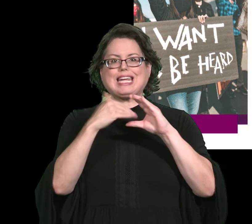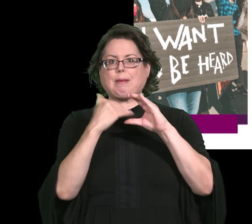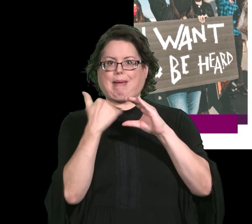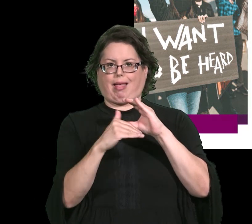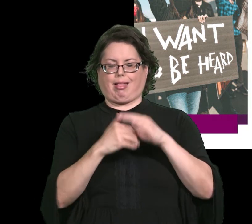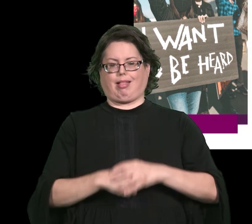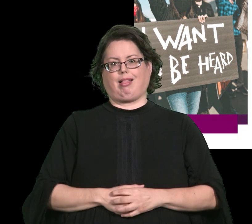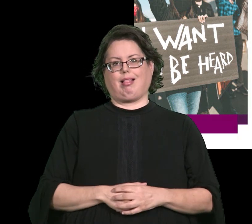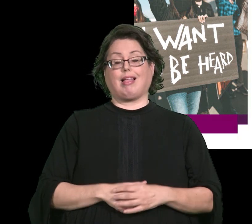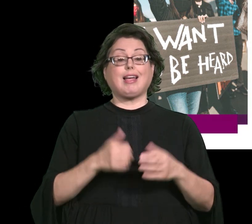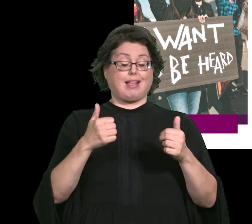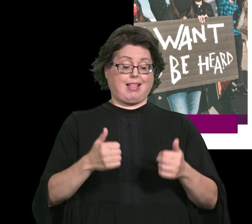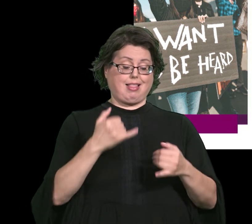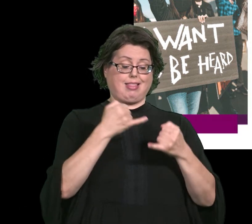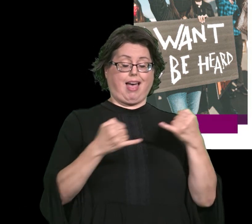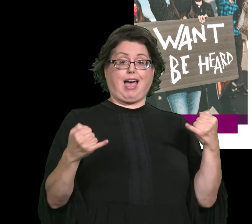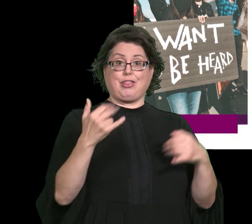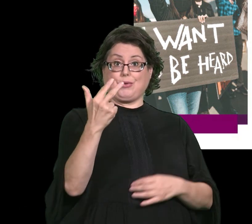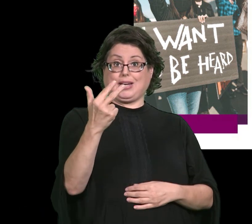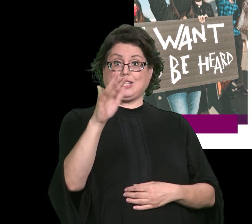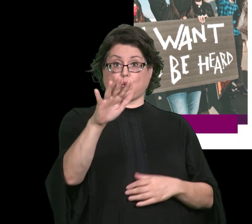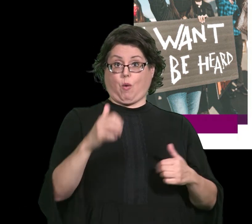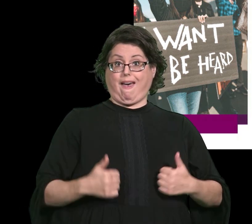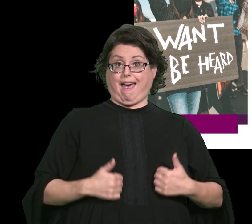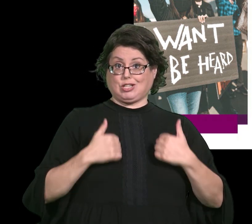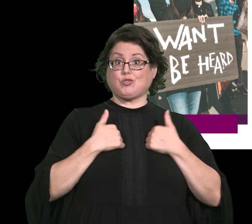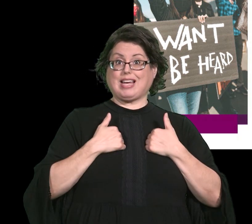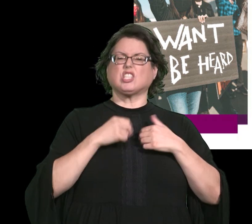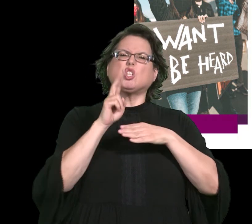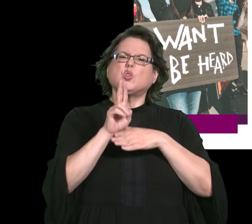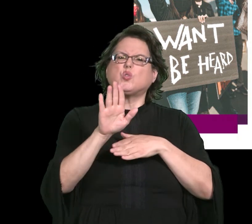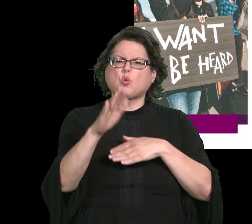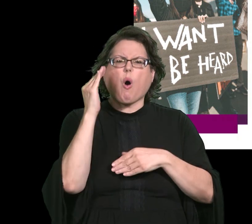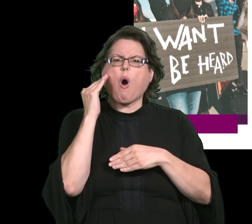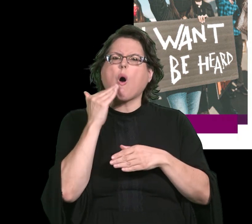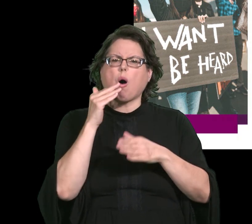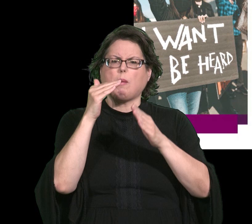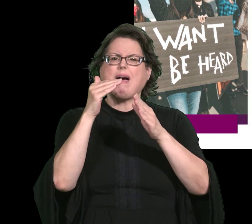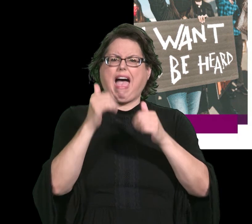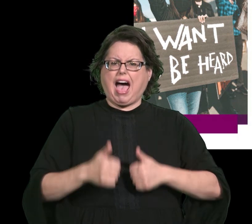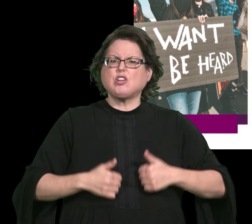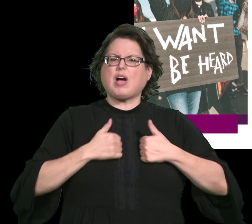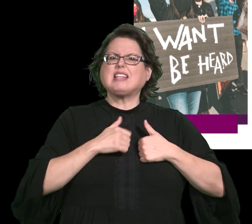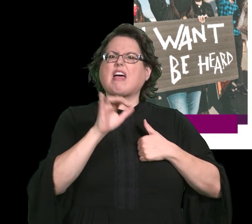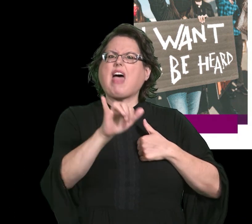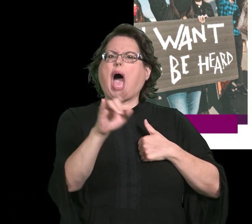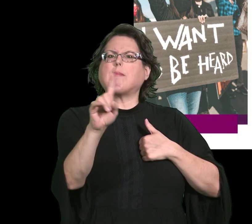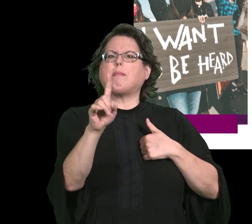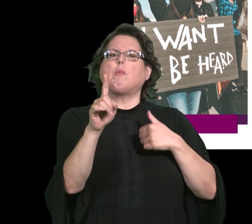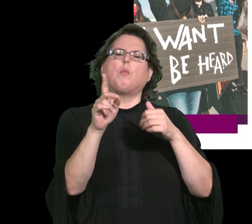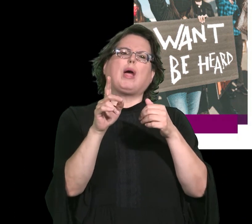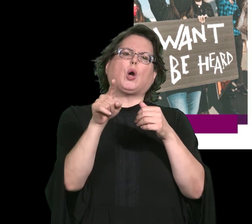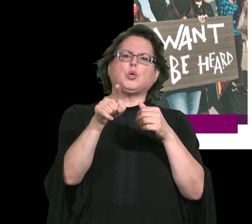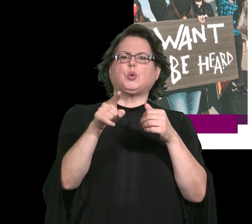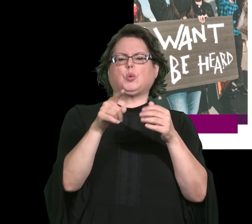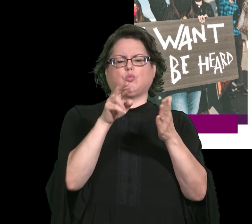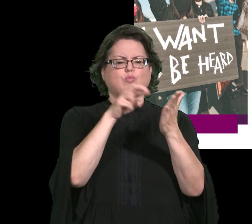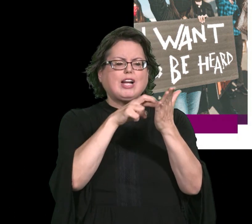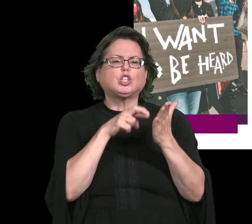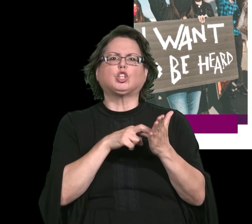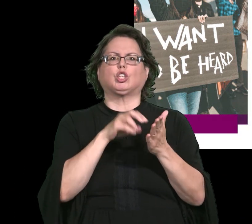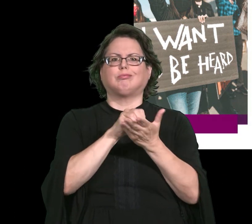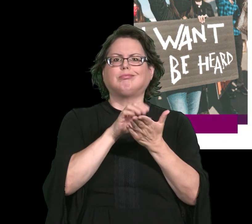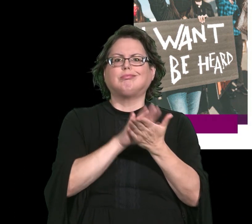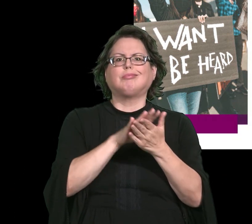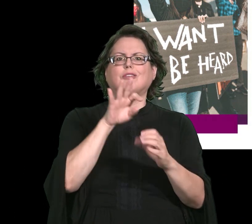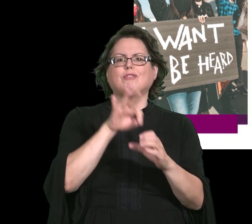email. Number 3, your address. Use your home address, the address you used when you registered to vote.